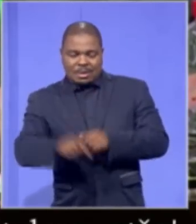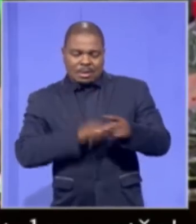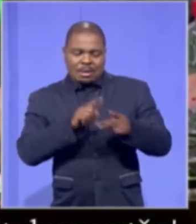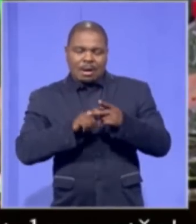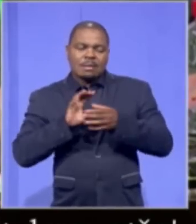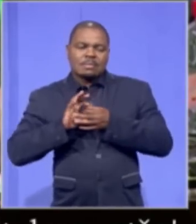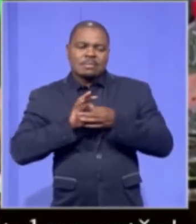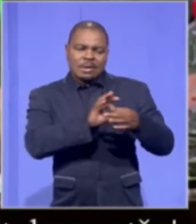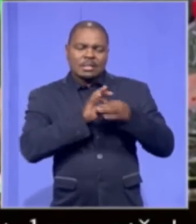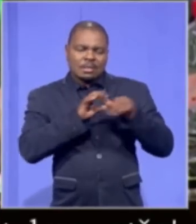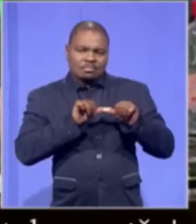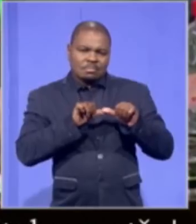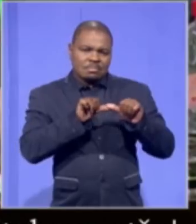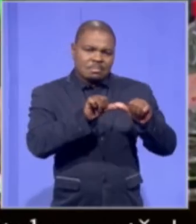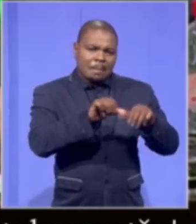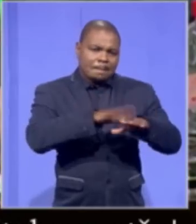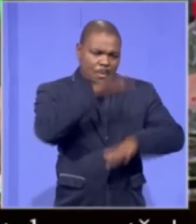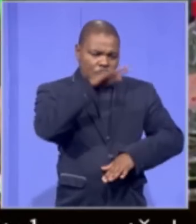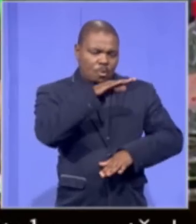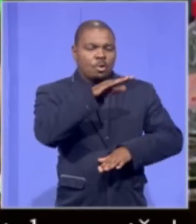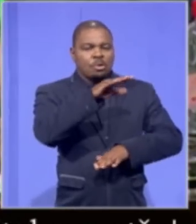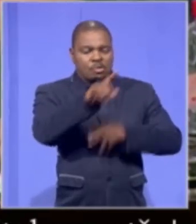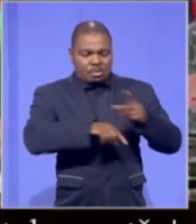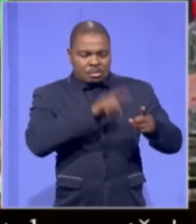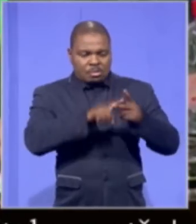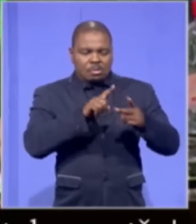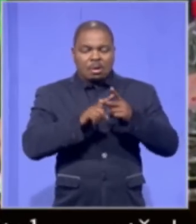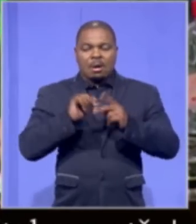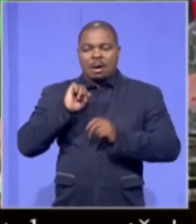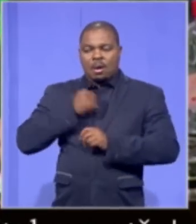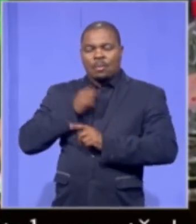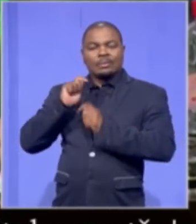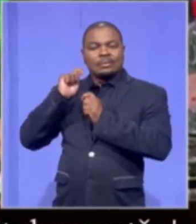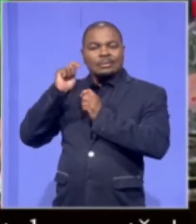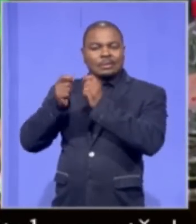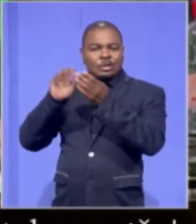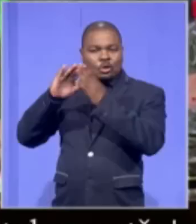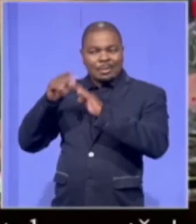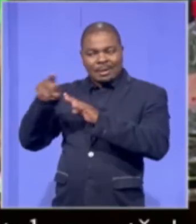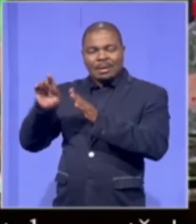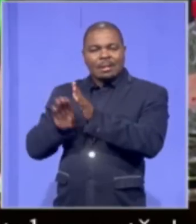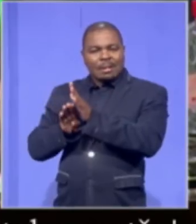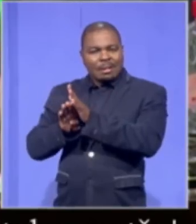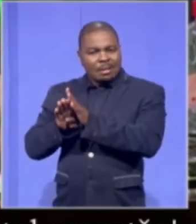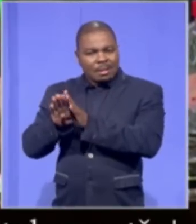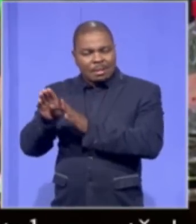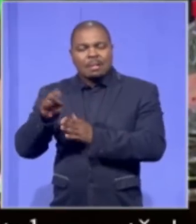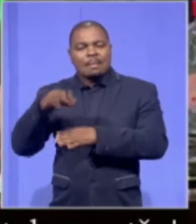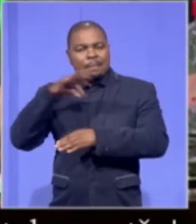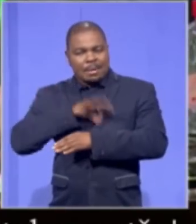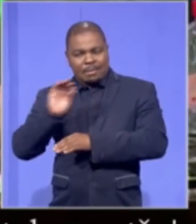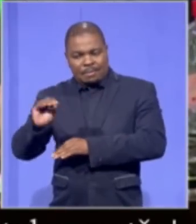relationship for the benefit of our traditional communities, which